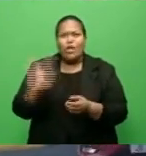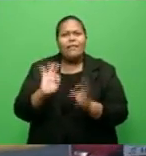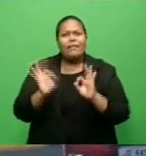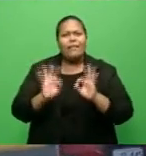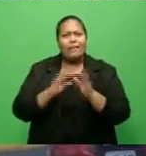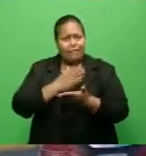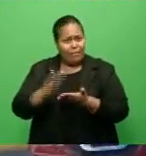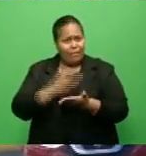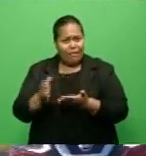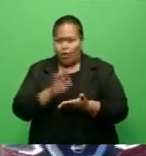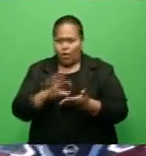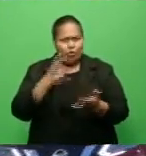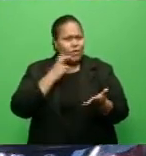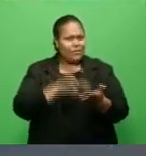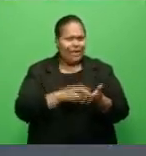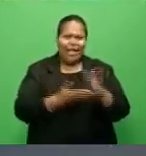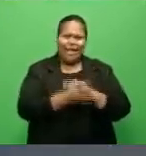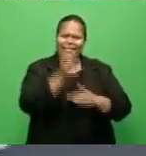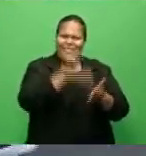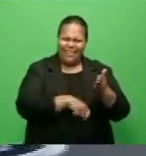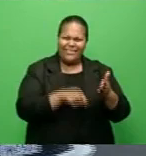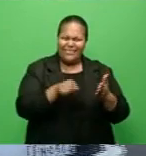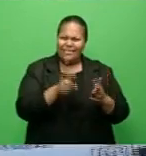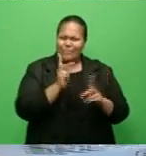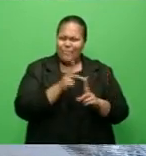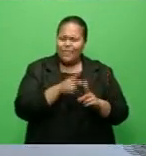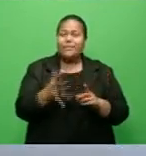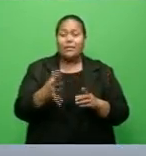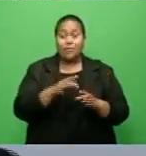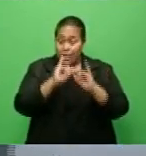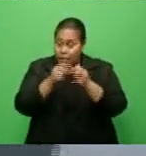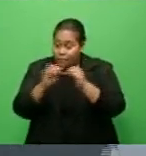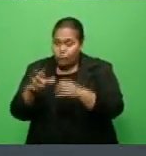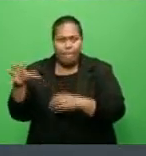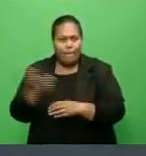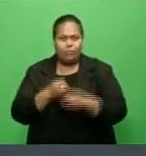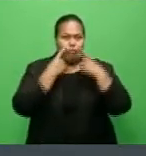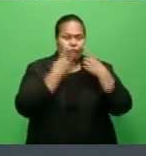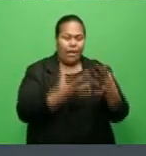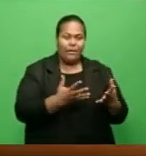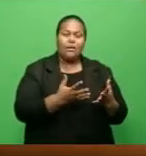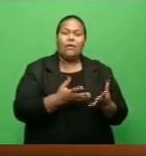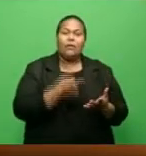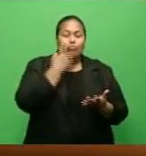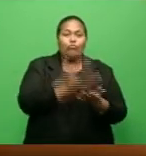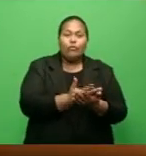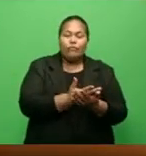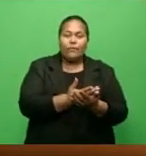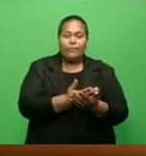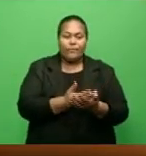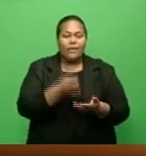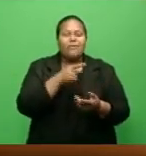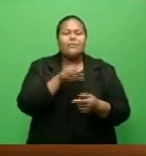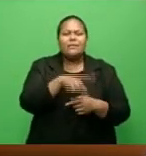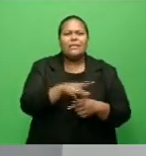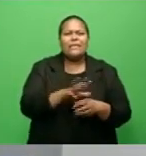for taxation purposes. These individuals must also be able to provide proof of a reliable income source prior to